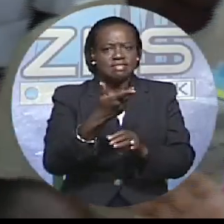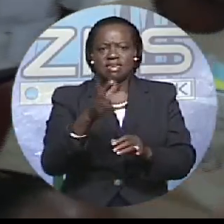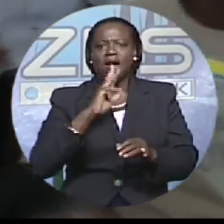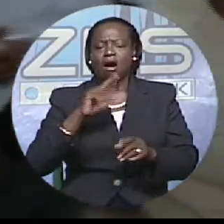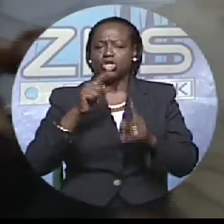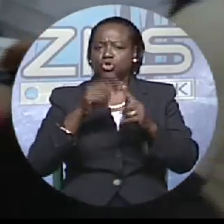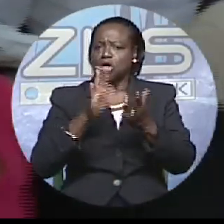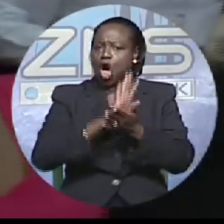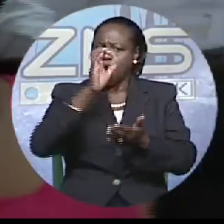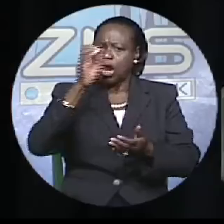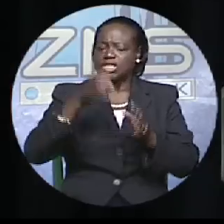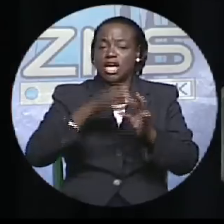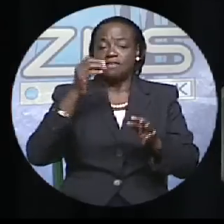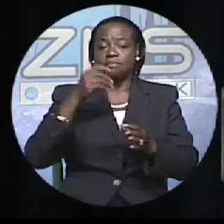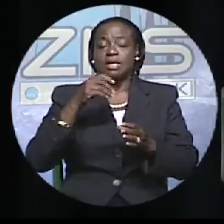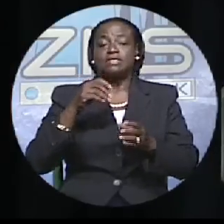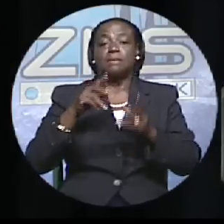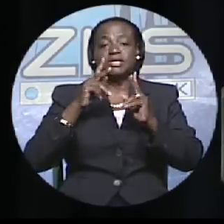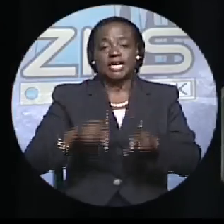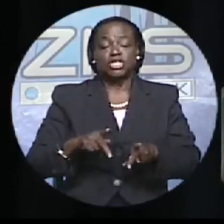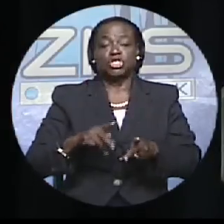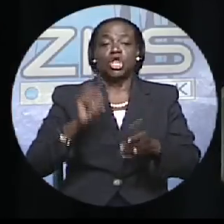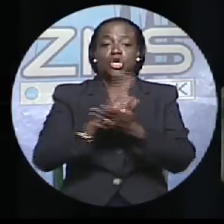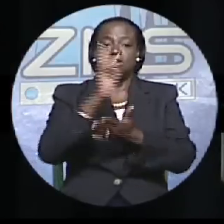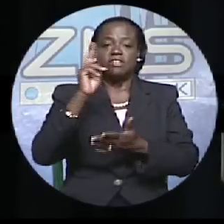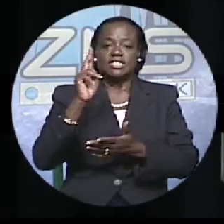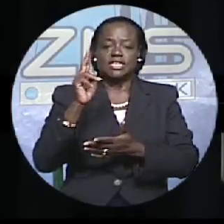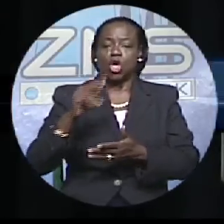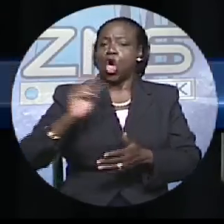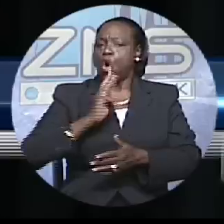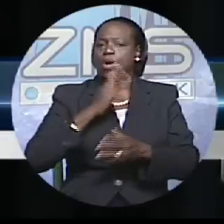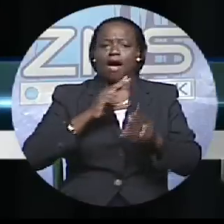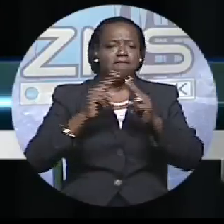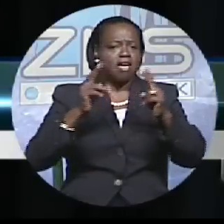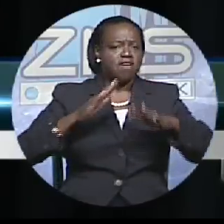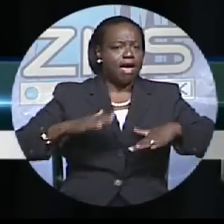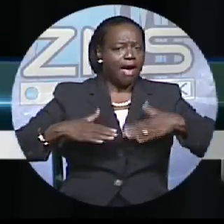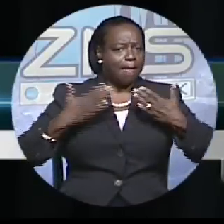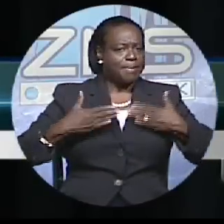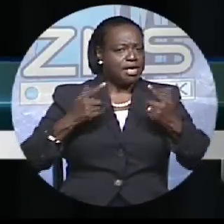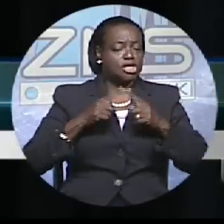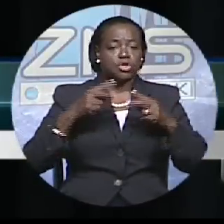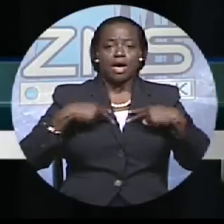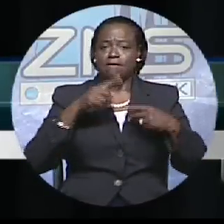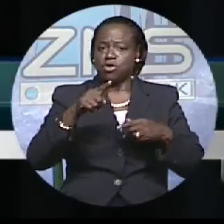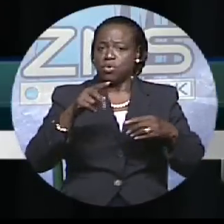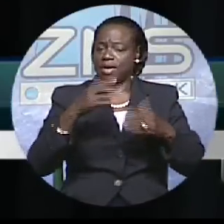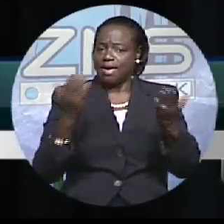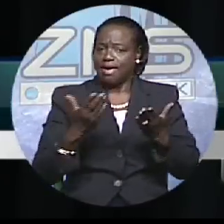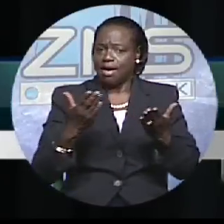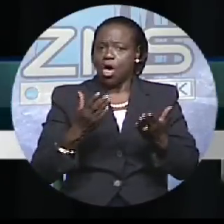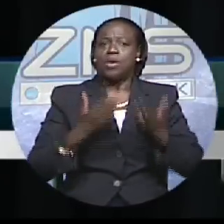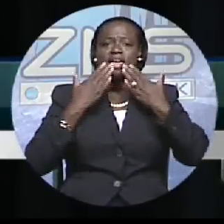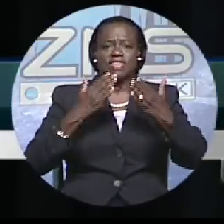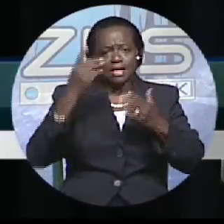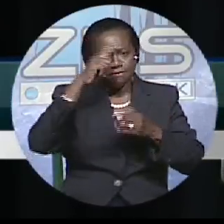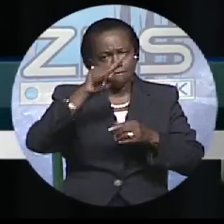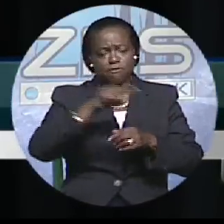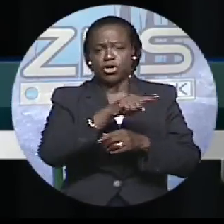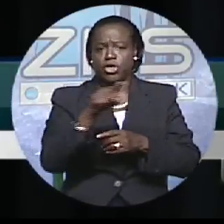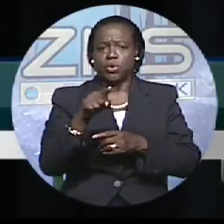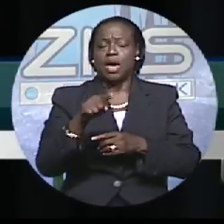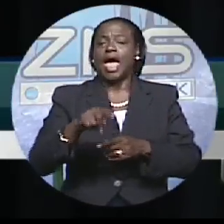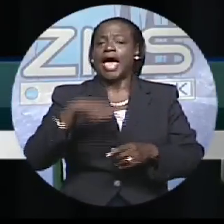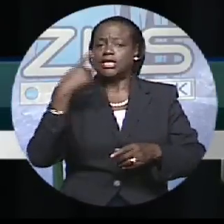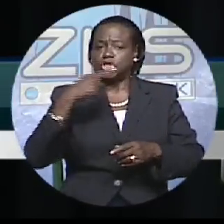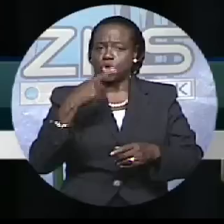and potential university. We're very, very happy to have you here. We're grateful for you. I told the staff, the faculty,